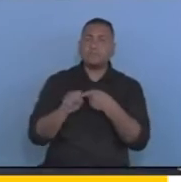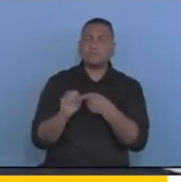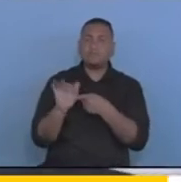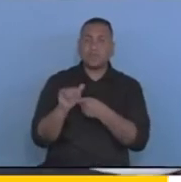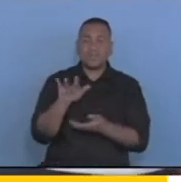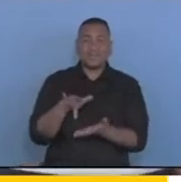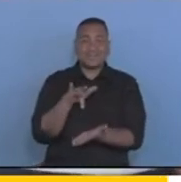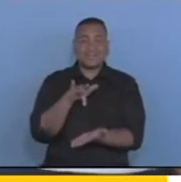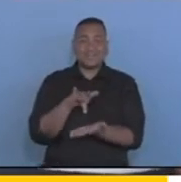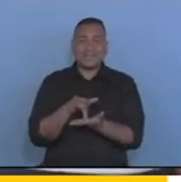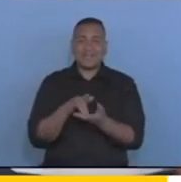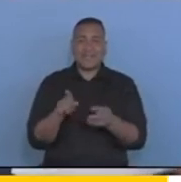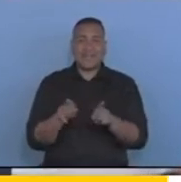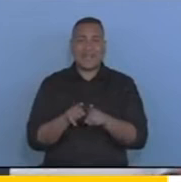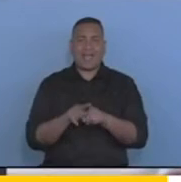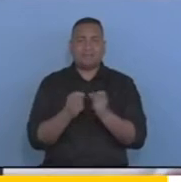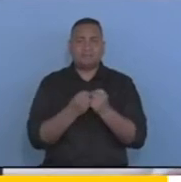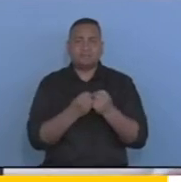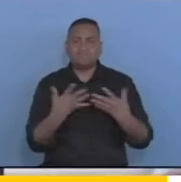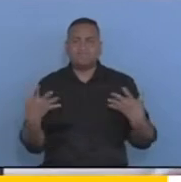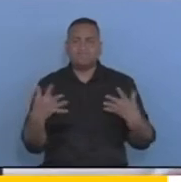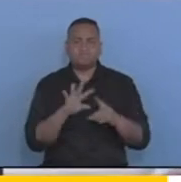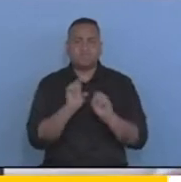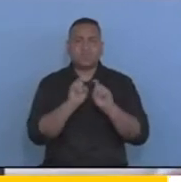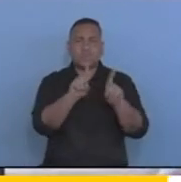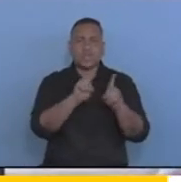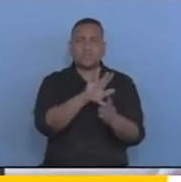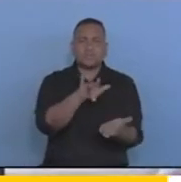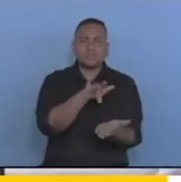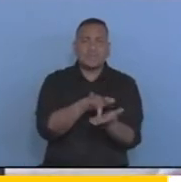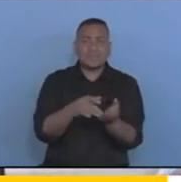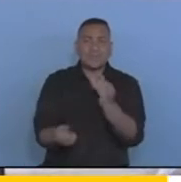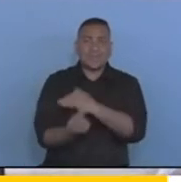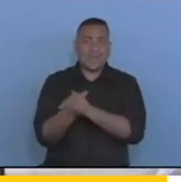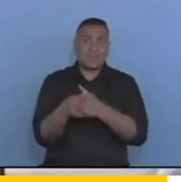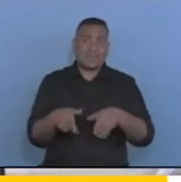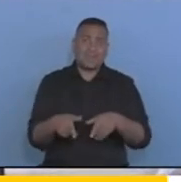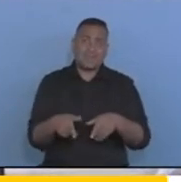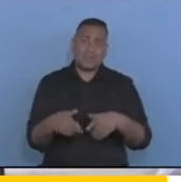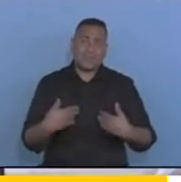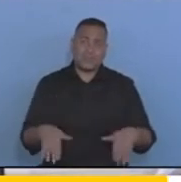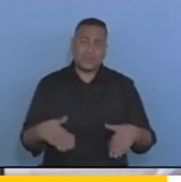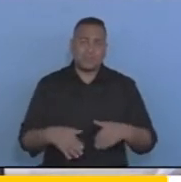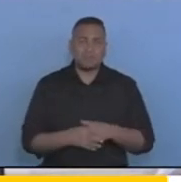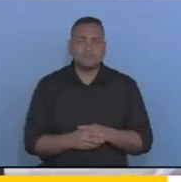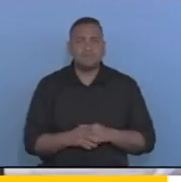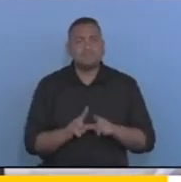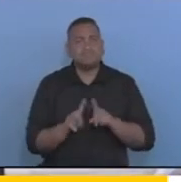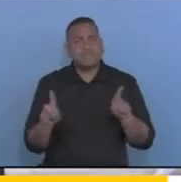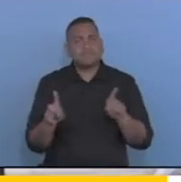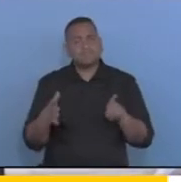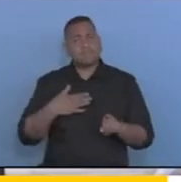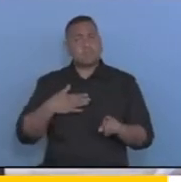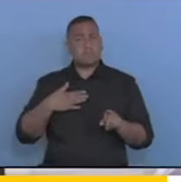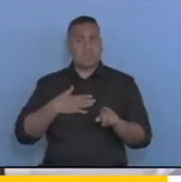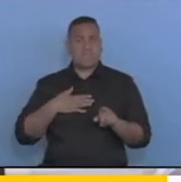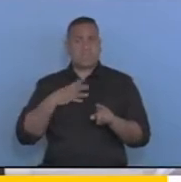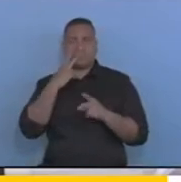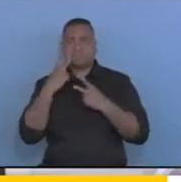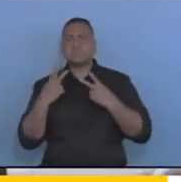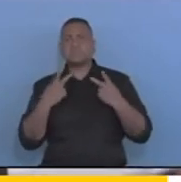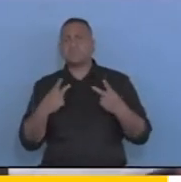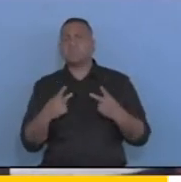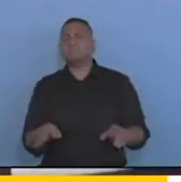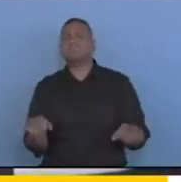where a lot of education takes place in the mother city. A lot, Dougal. And you know, I think for me personally, it's the heart of exactly where it needs to be for